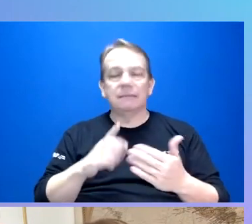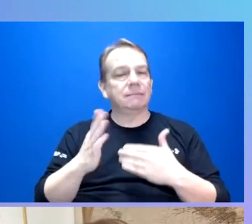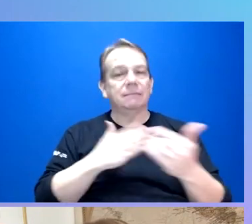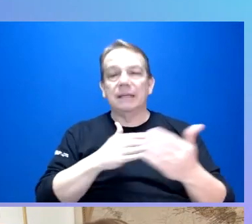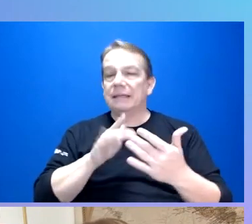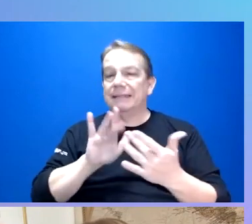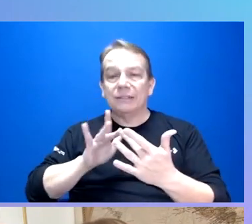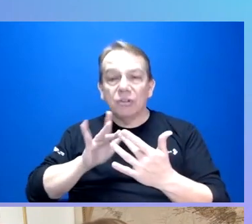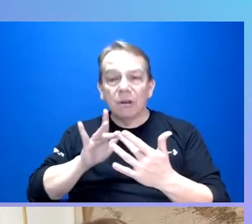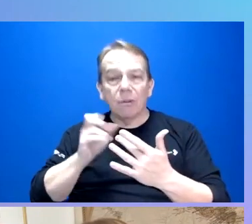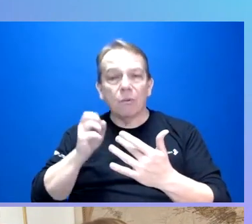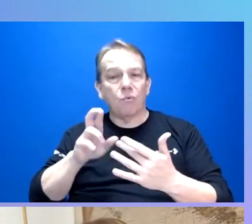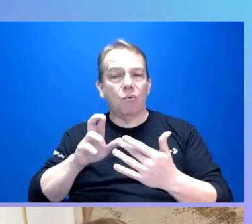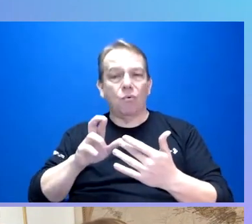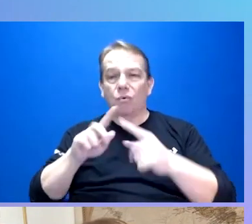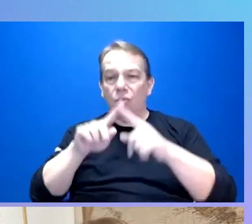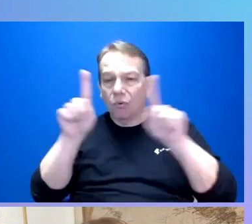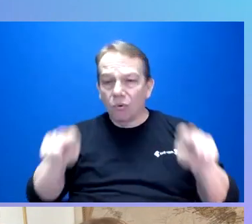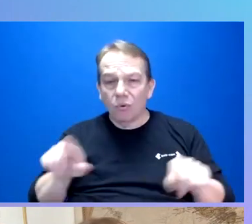interfaces.